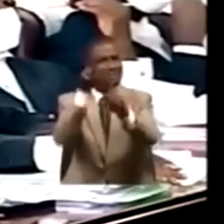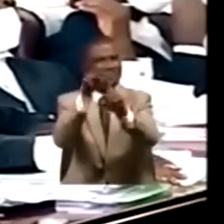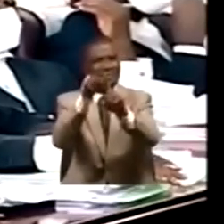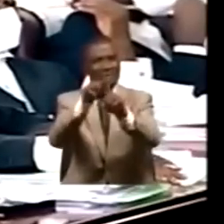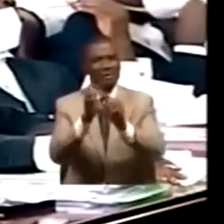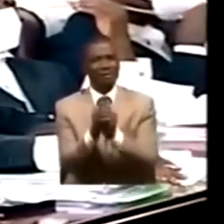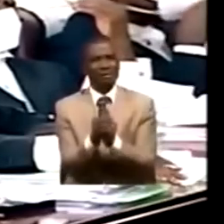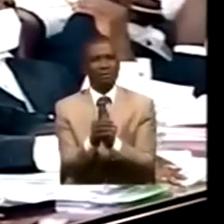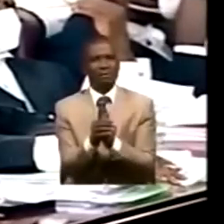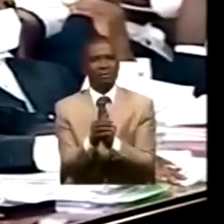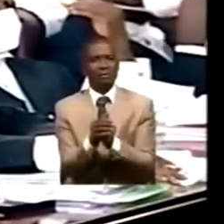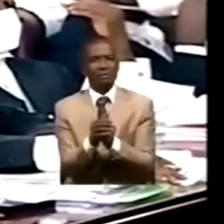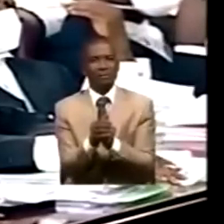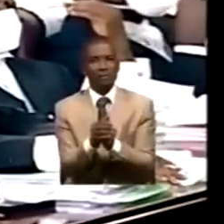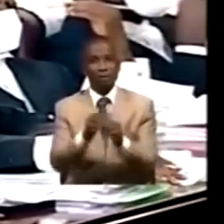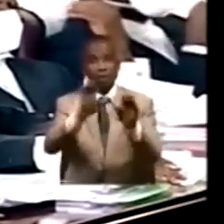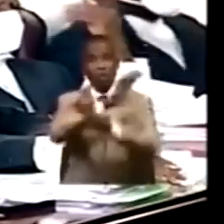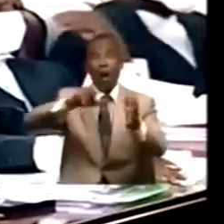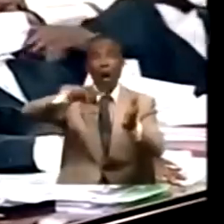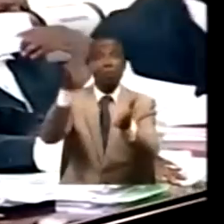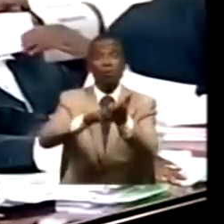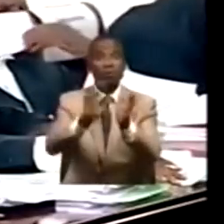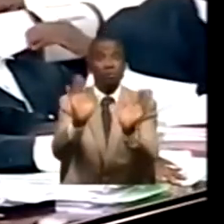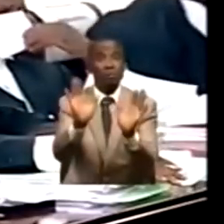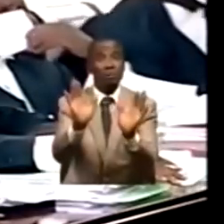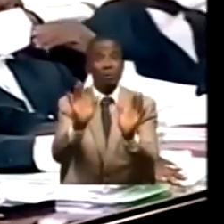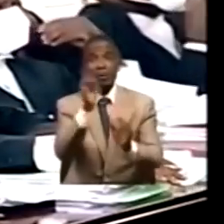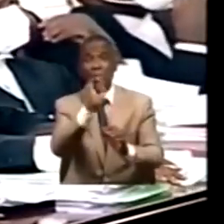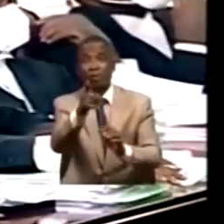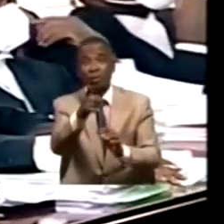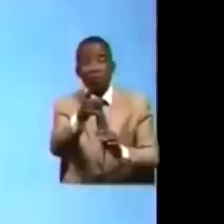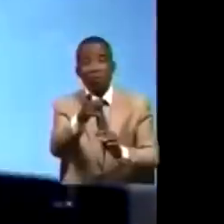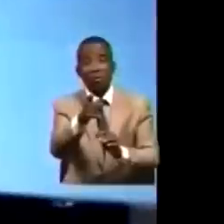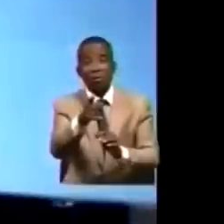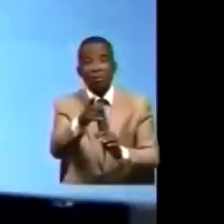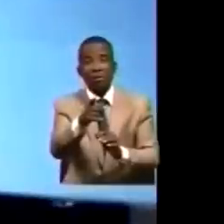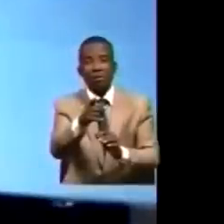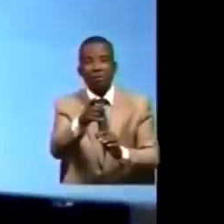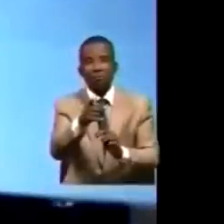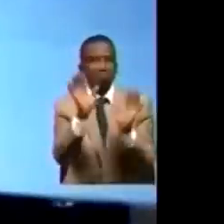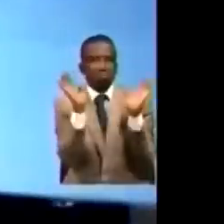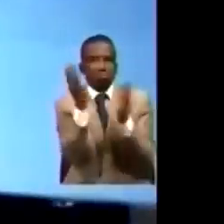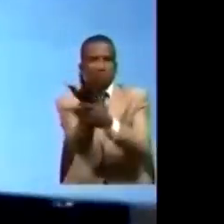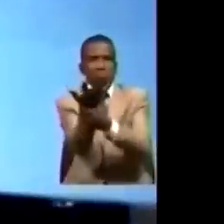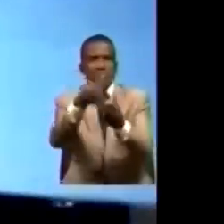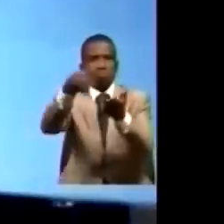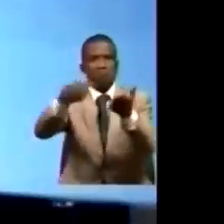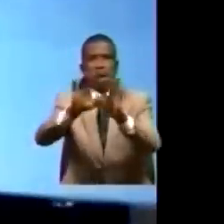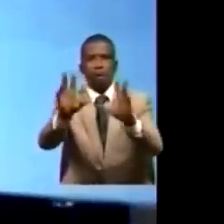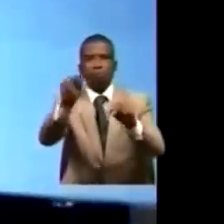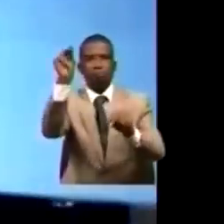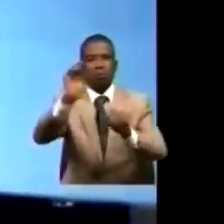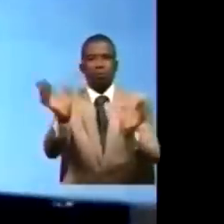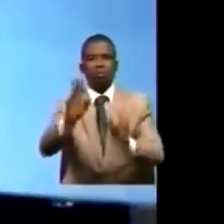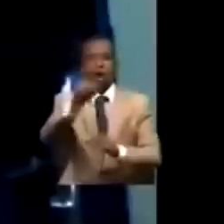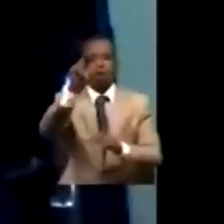the question. You did not certify Northern Region. Is that correct? No, I did not certify Northern Region. So let's go